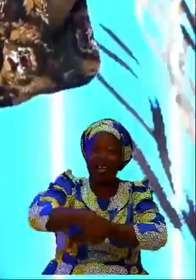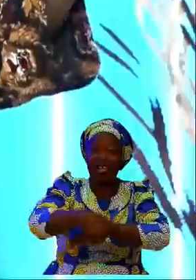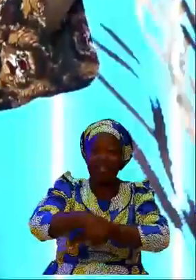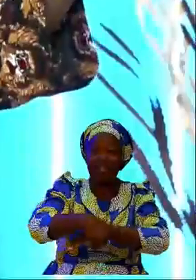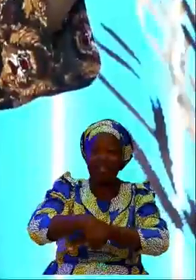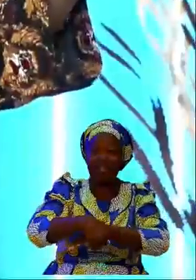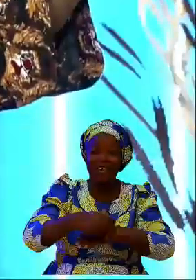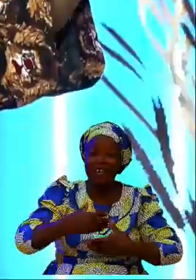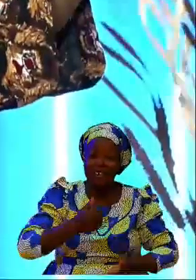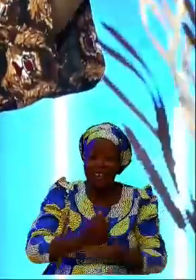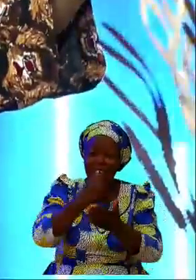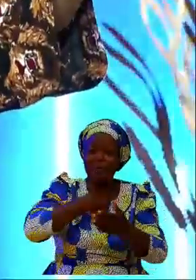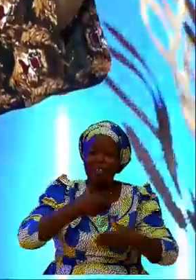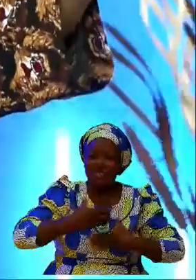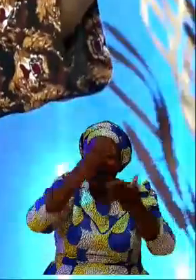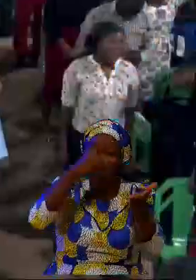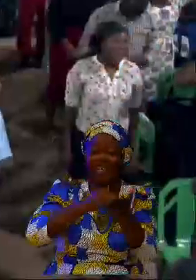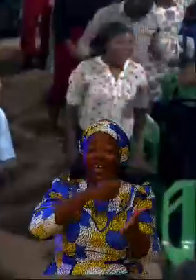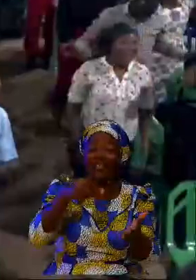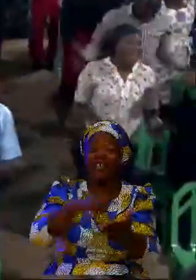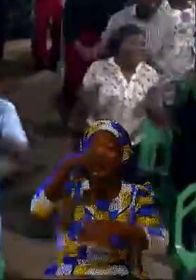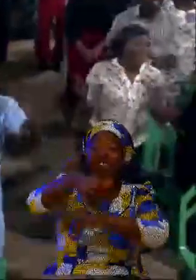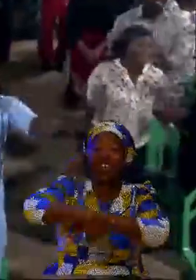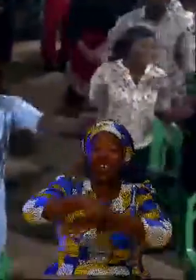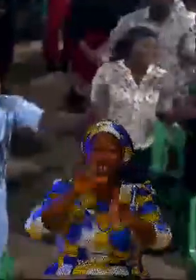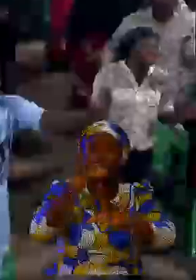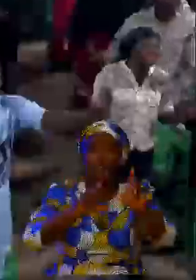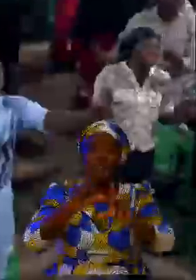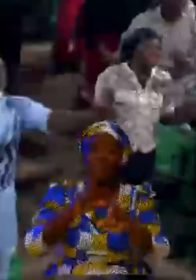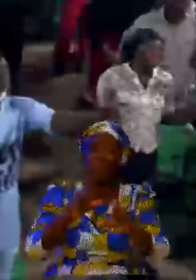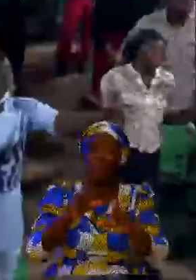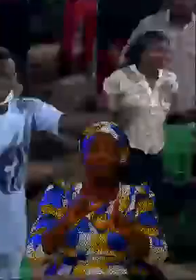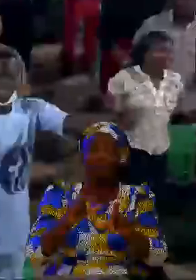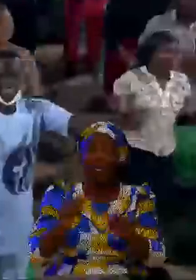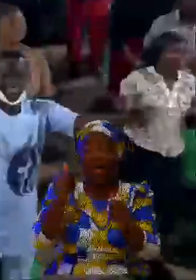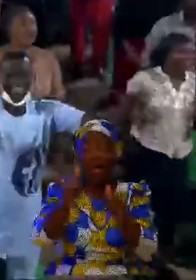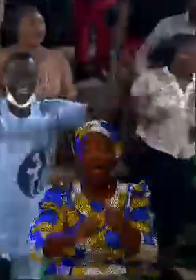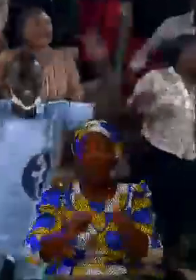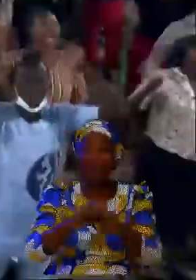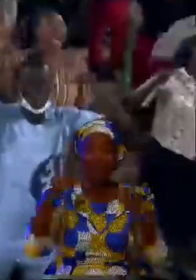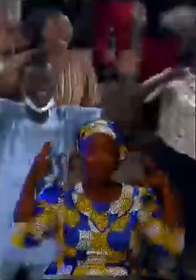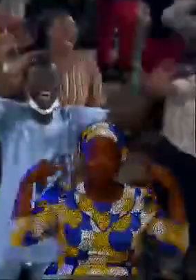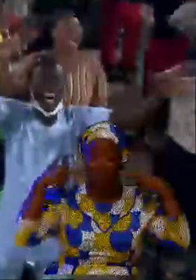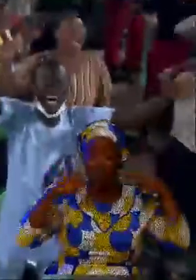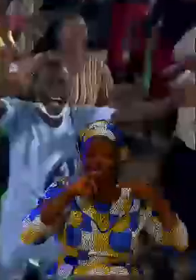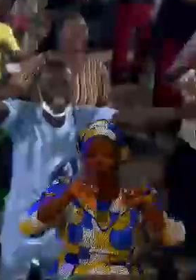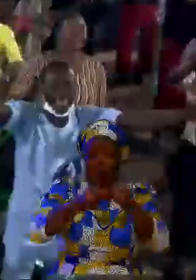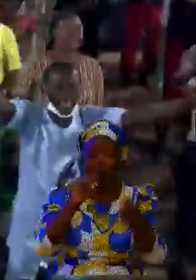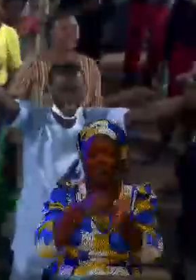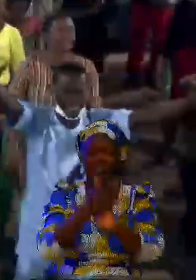Tonight, help me tonight. Help me tonight.